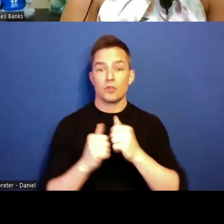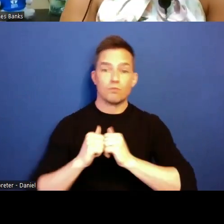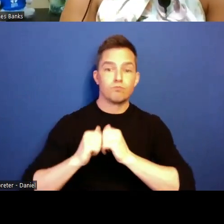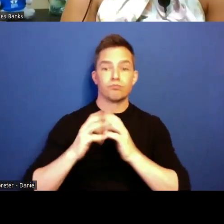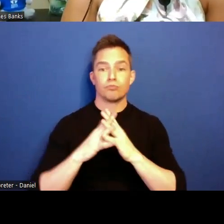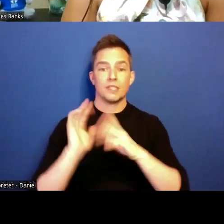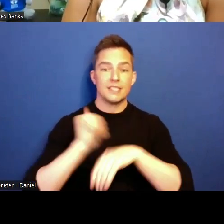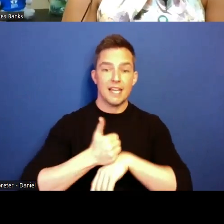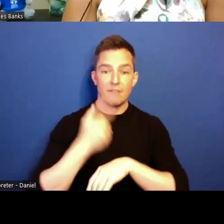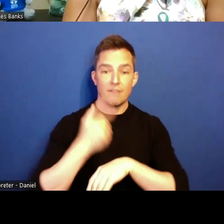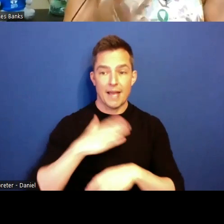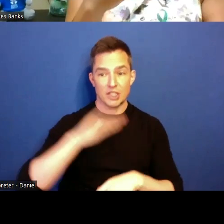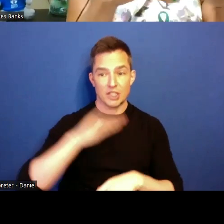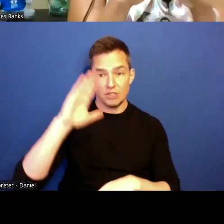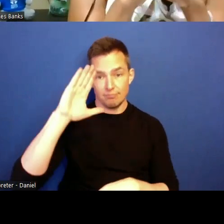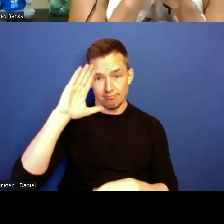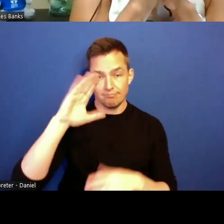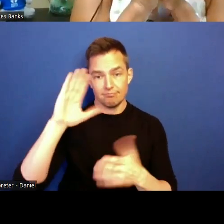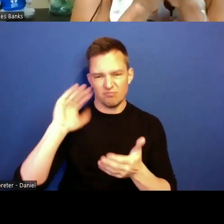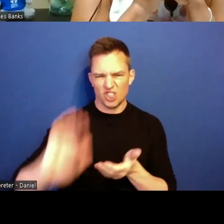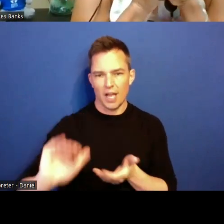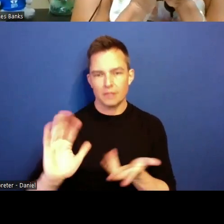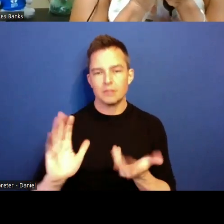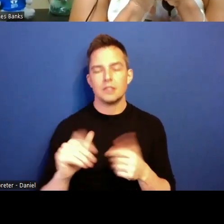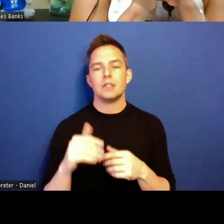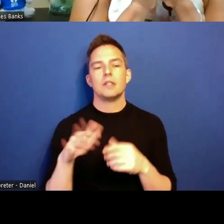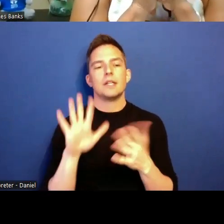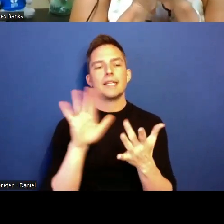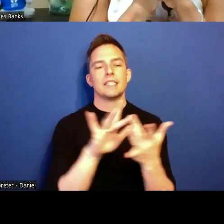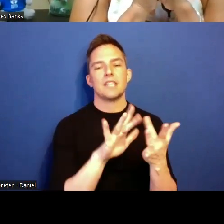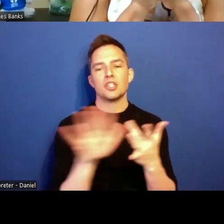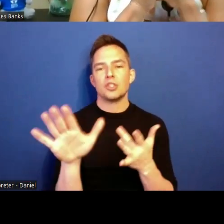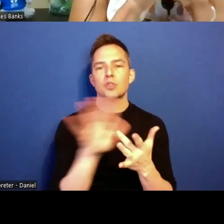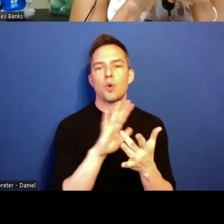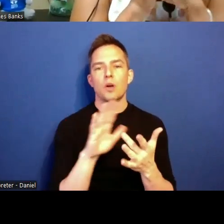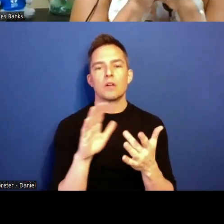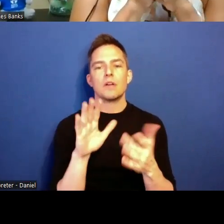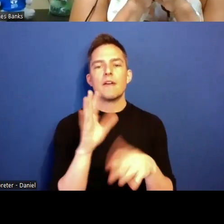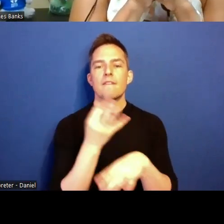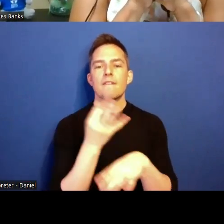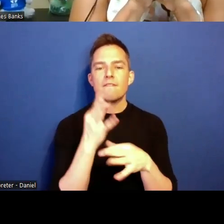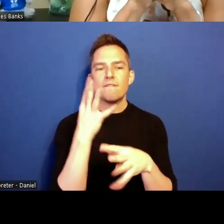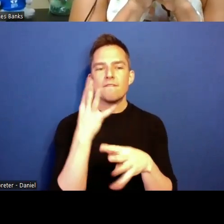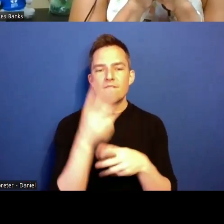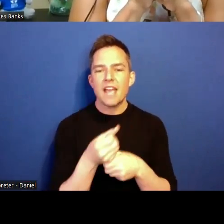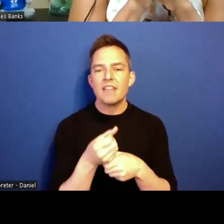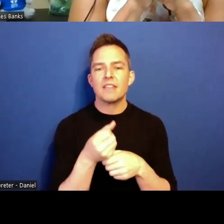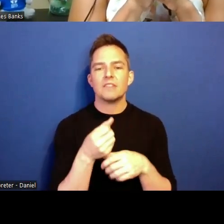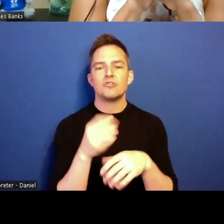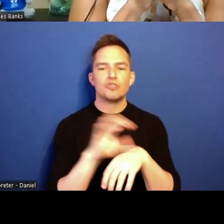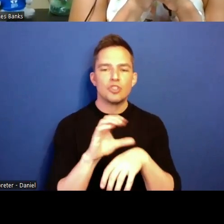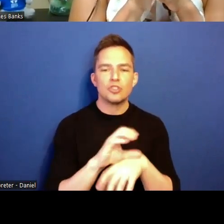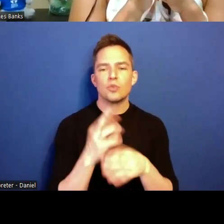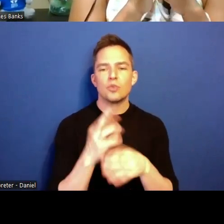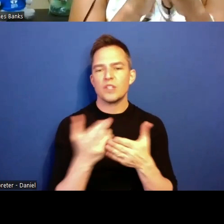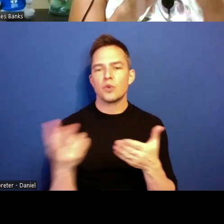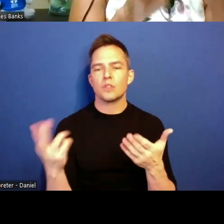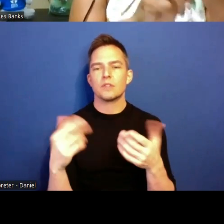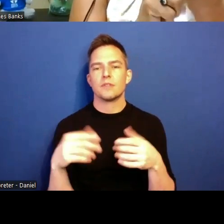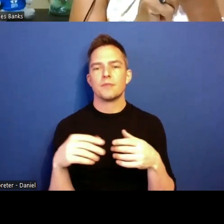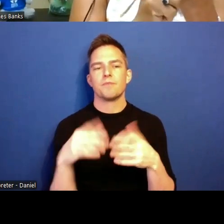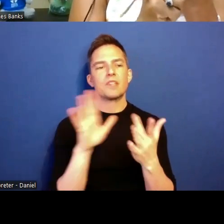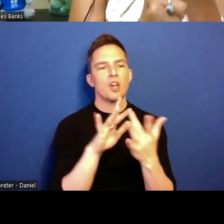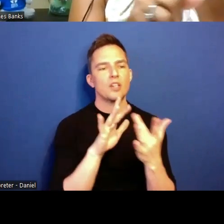for my child. Get in touch with your faith-based organizations, your churches. Get in touch with